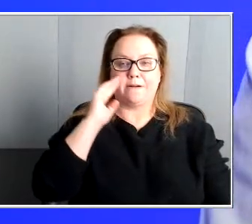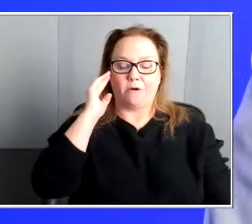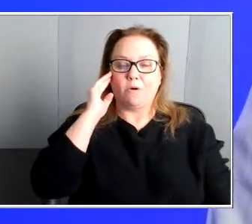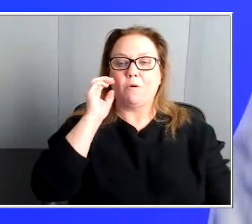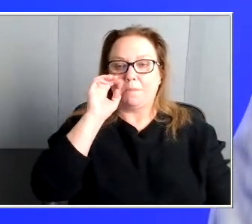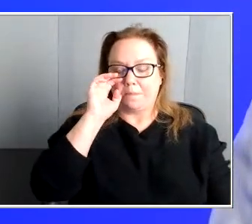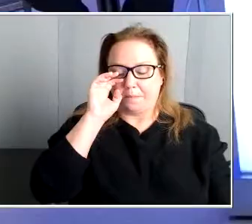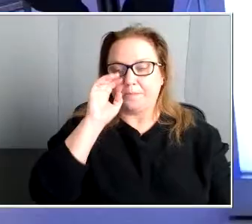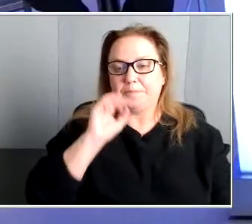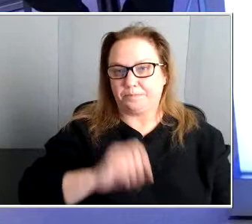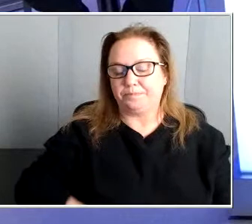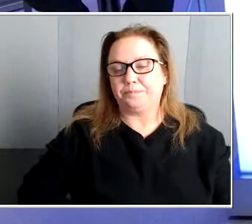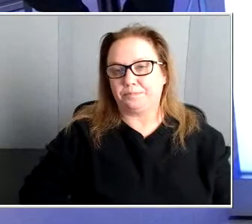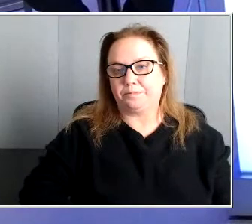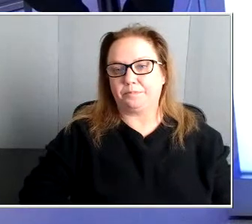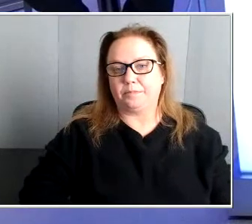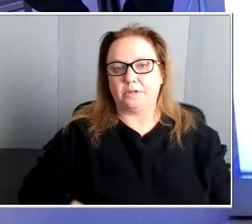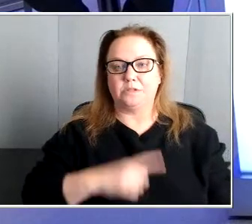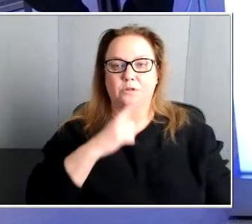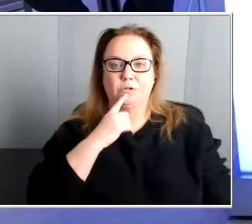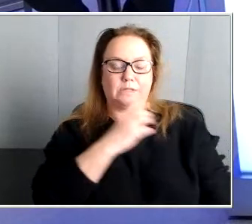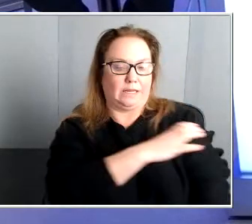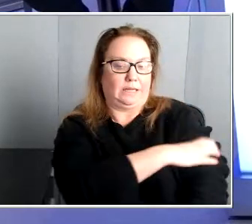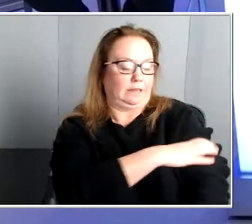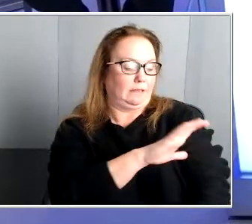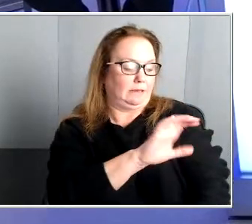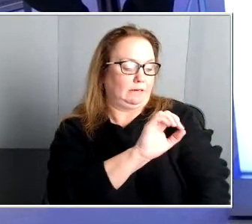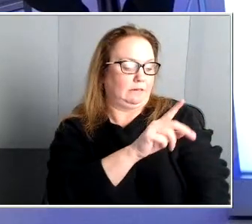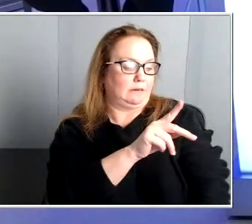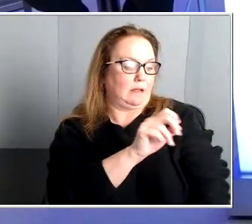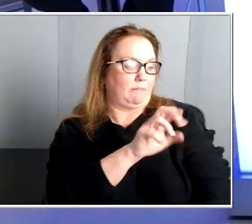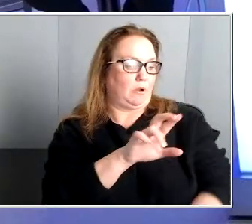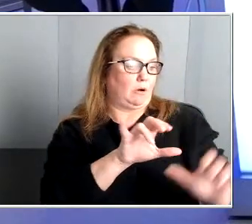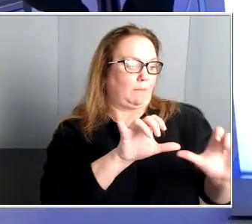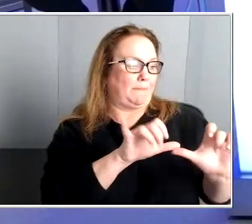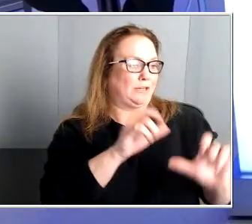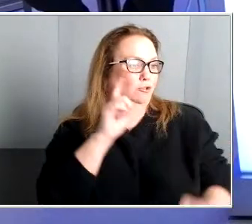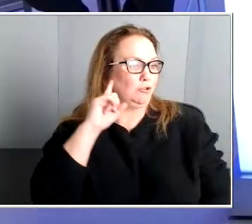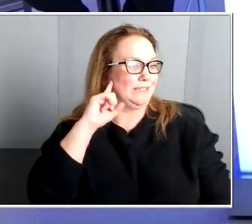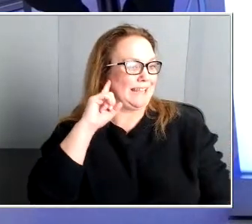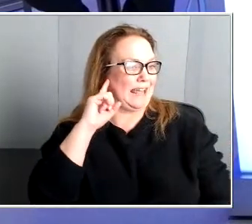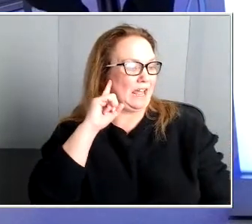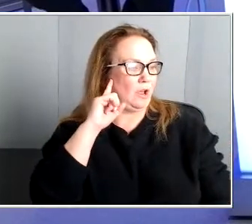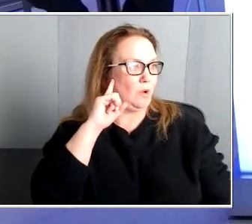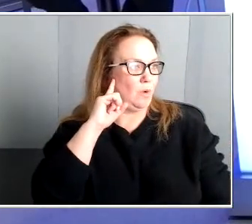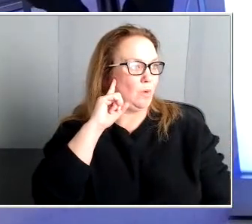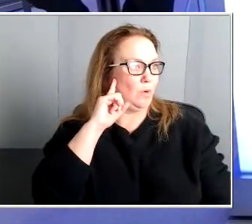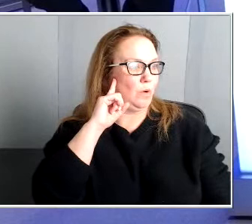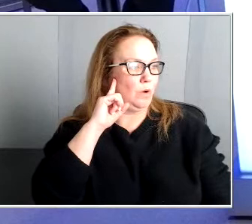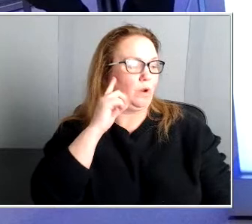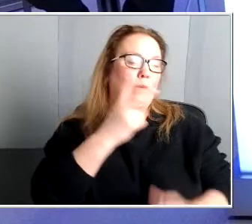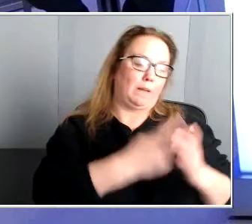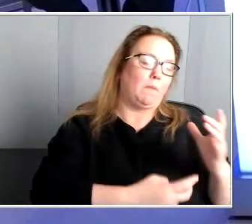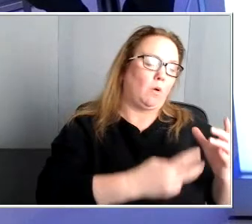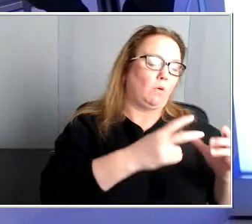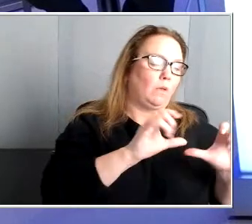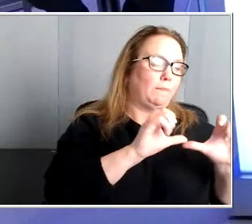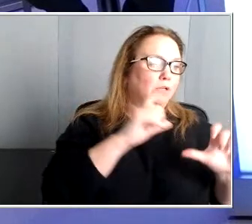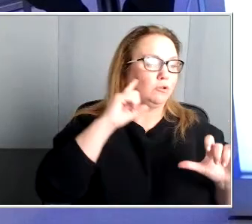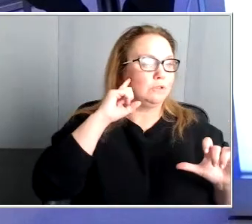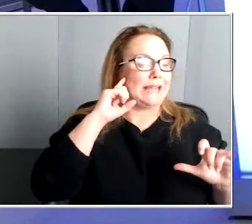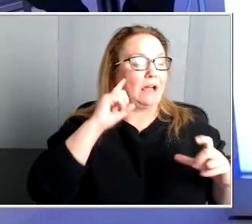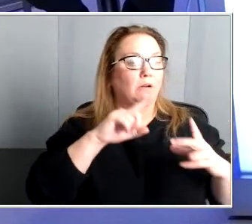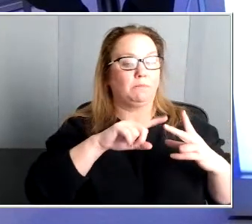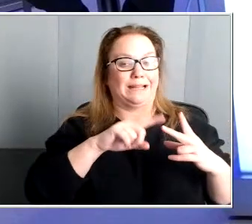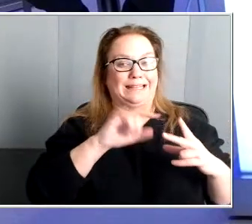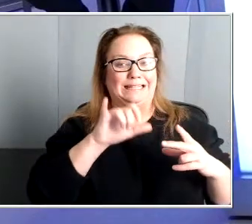blood pressure. So what you're saying is the Doppler measures sound, really. That's right. As opposed to, they both measure sound. But in this case, I think it's